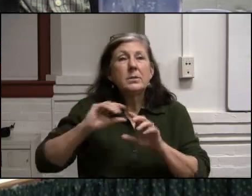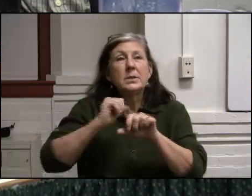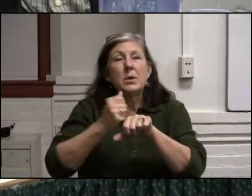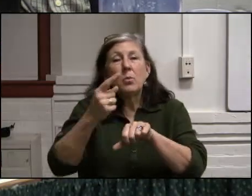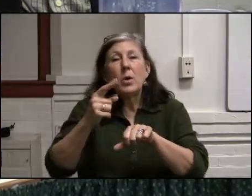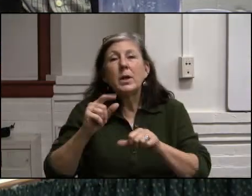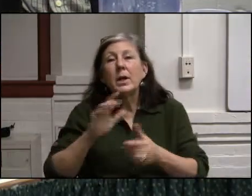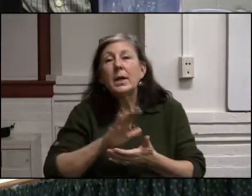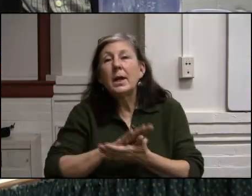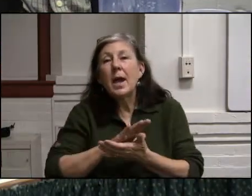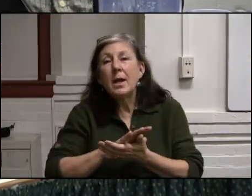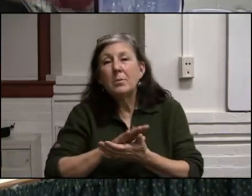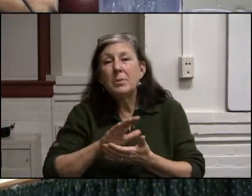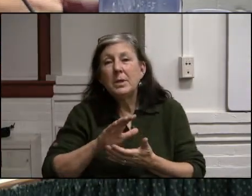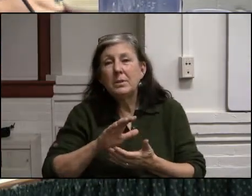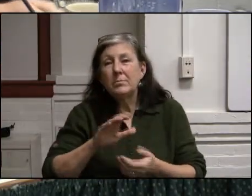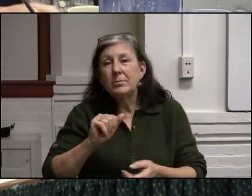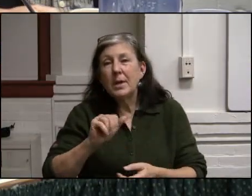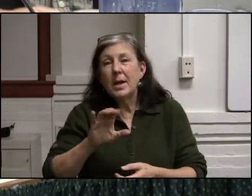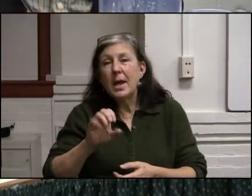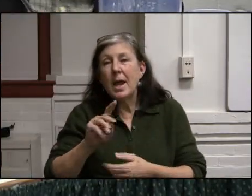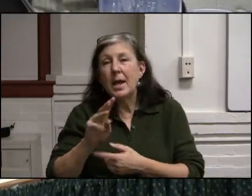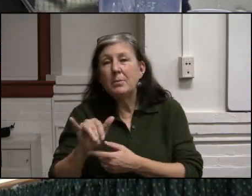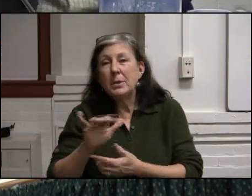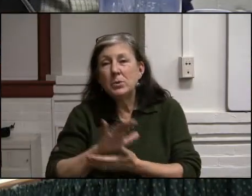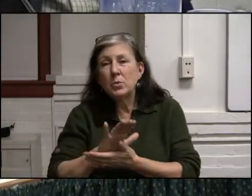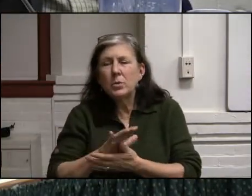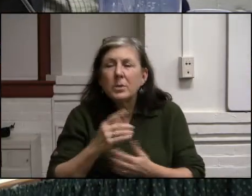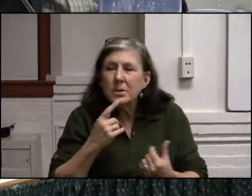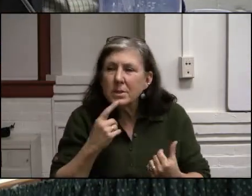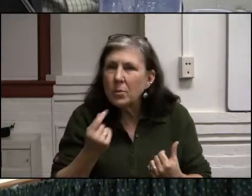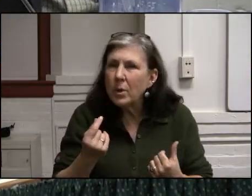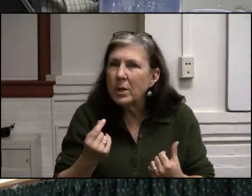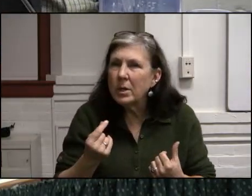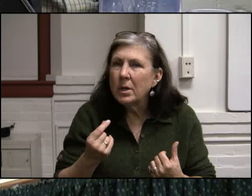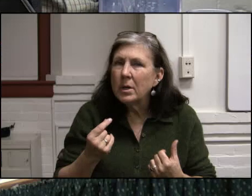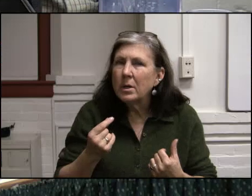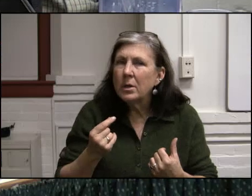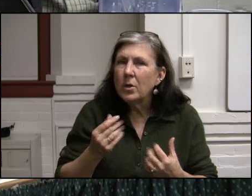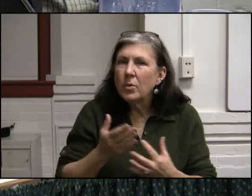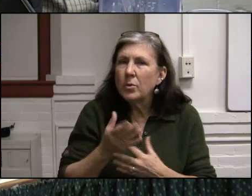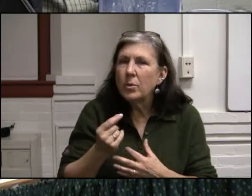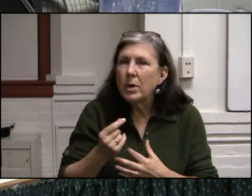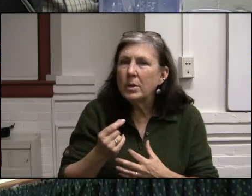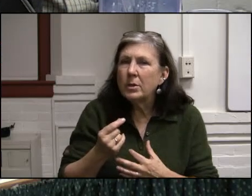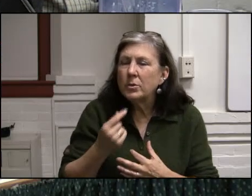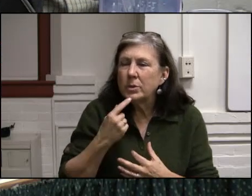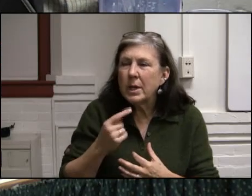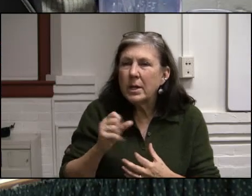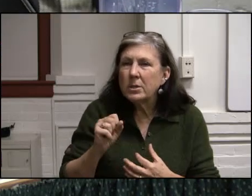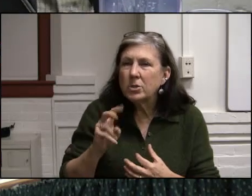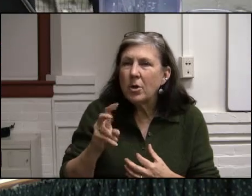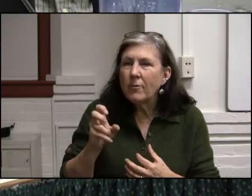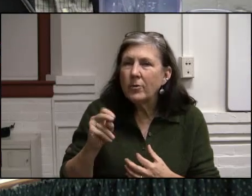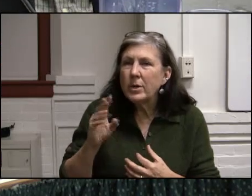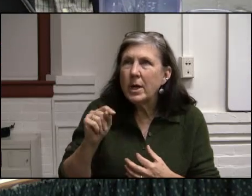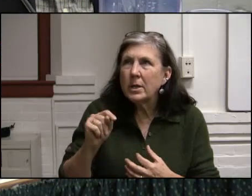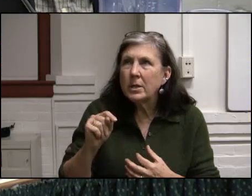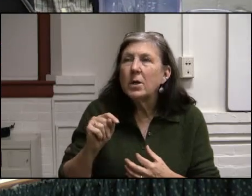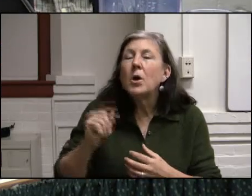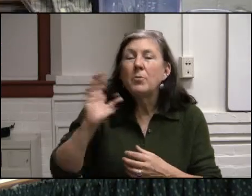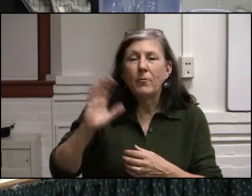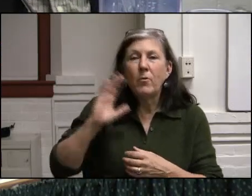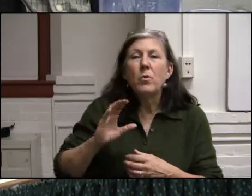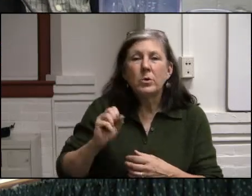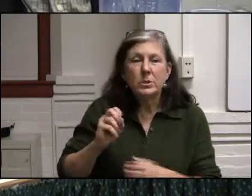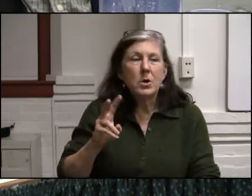school gets a little discount because it hosts that site. I'm sorry, did you say Sobernet? Did I say Sabina? I said Sabina. Yeah, when it was